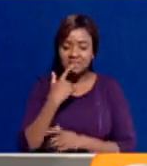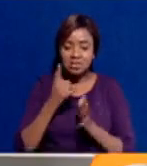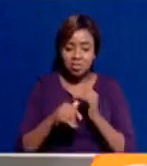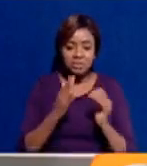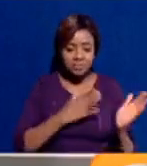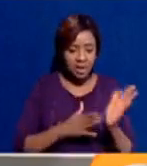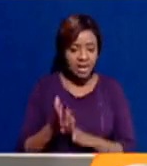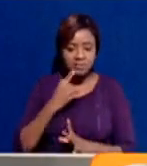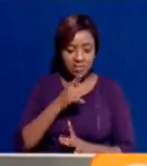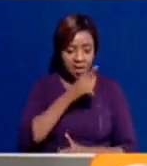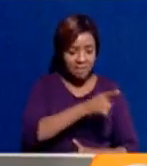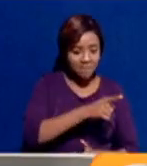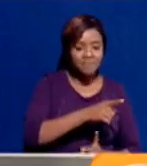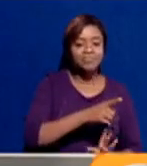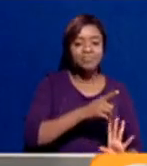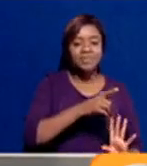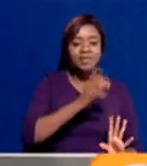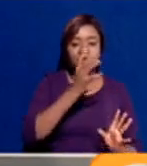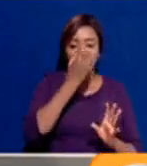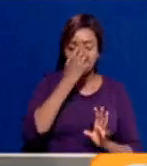president as the Mount Kenya kingpin.